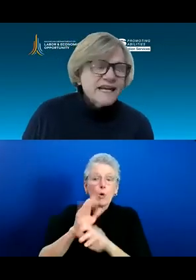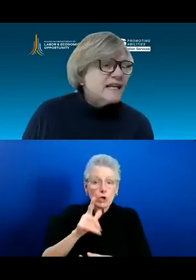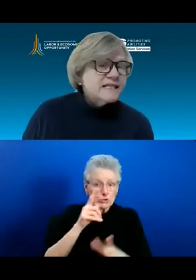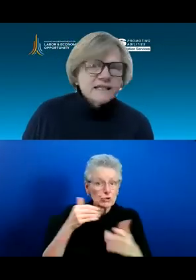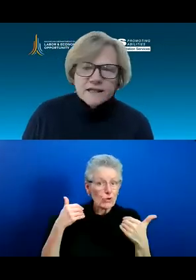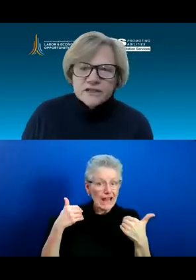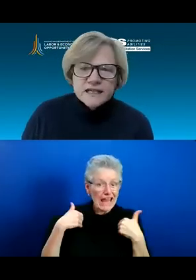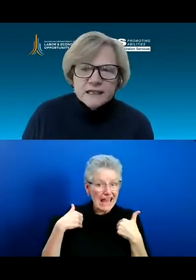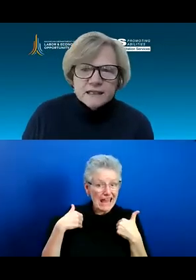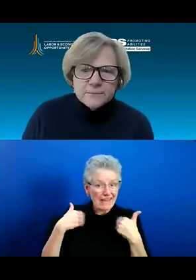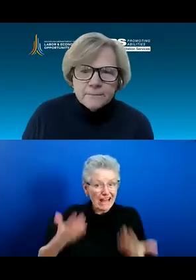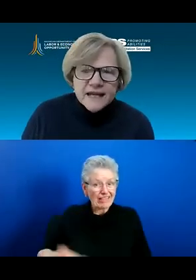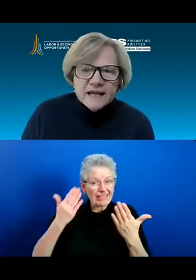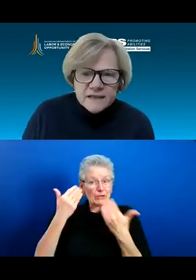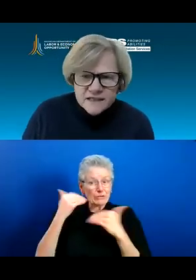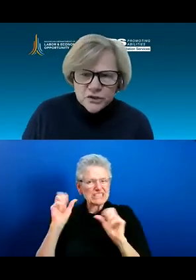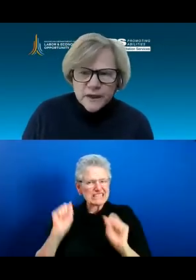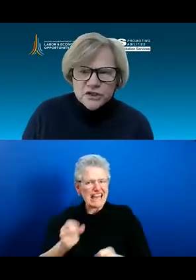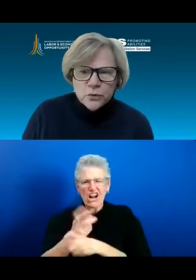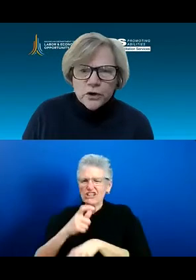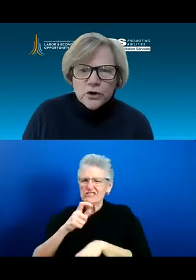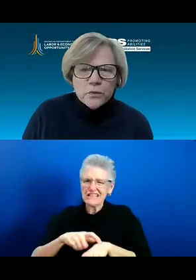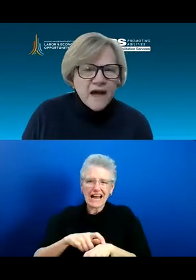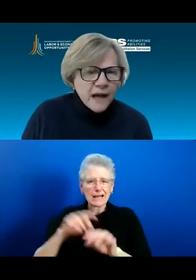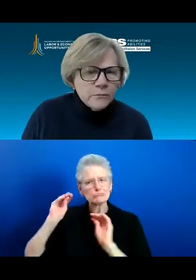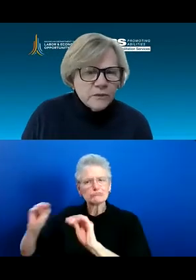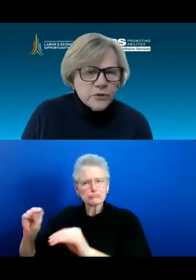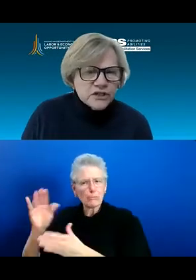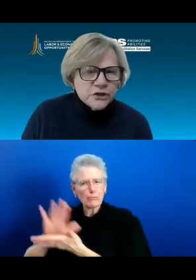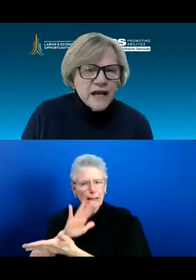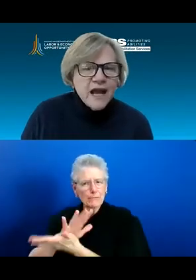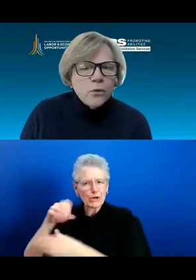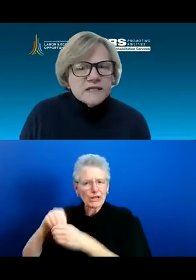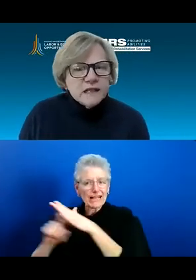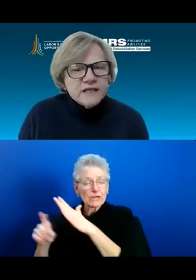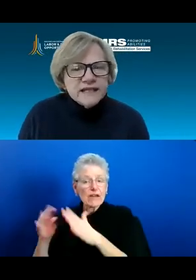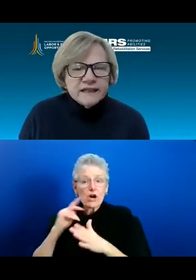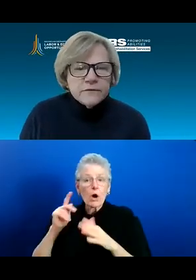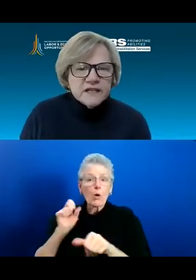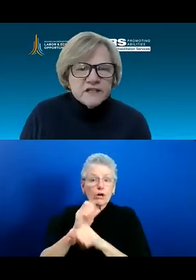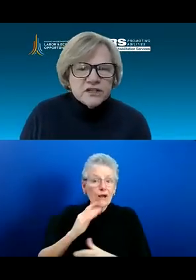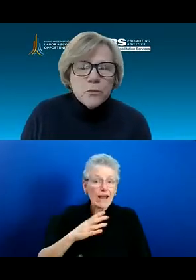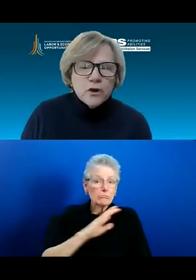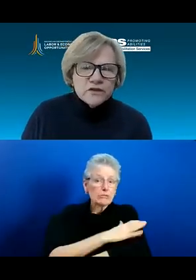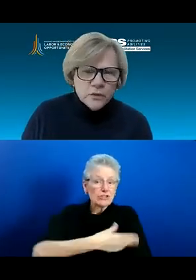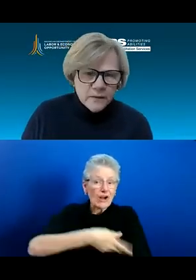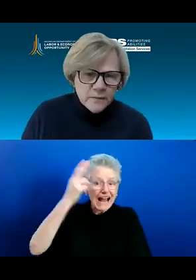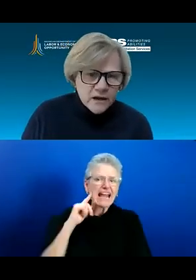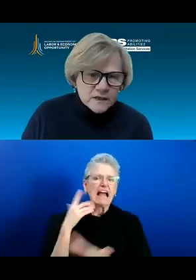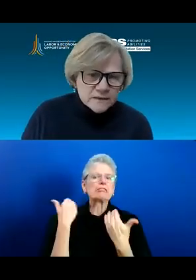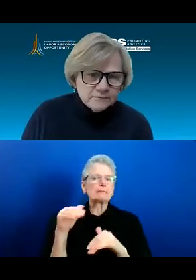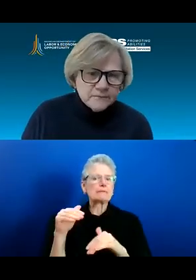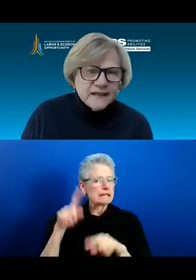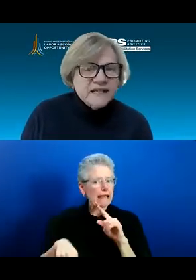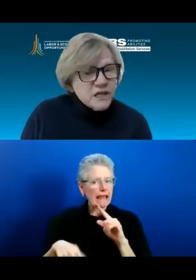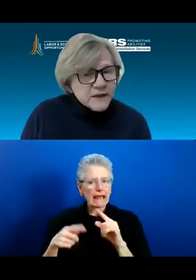completing tasks such as these. In this situation, a worker with high blood pressure was limited in lifting to no more than 20